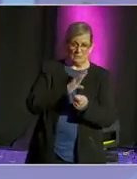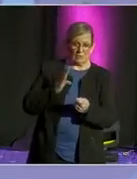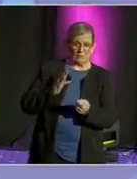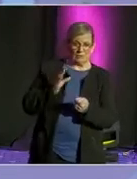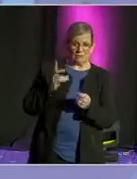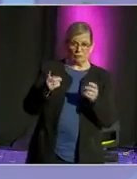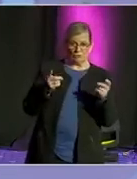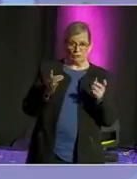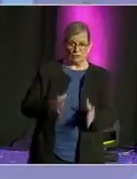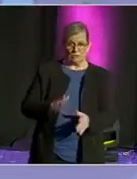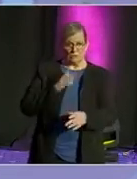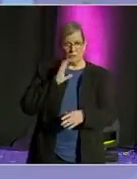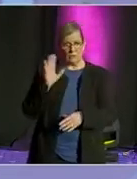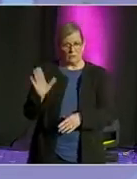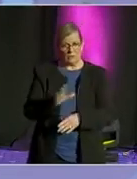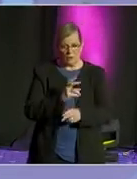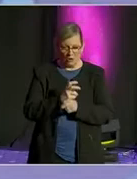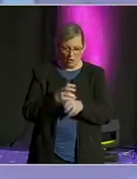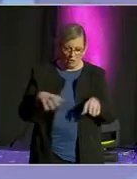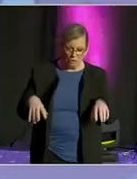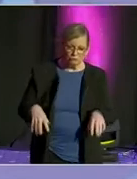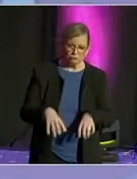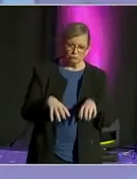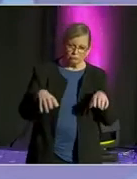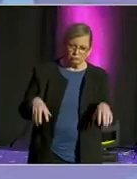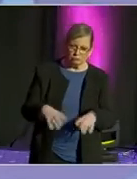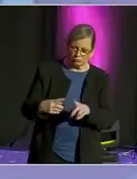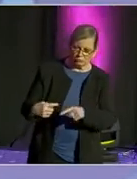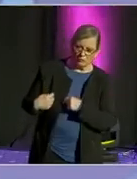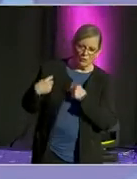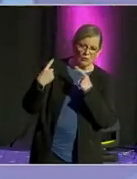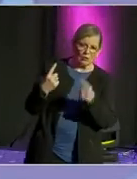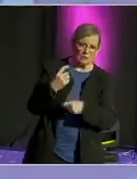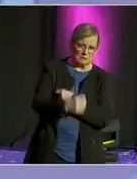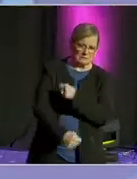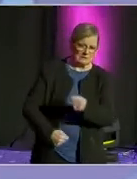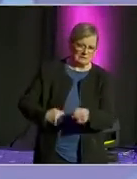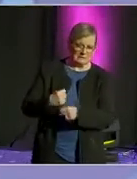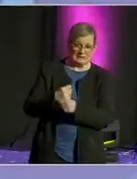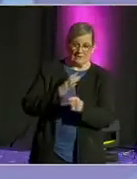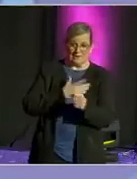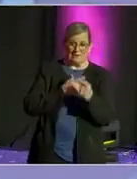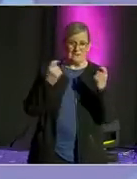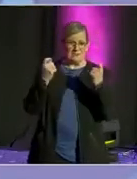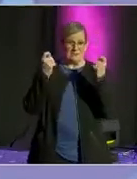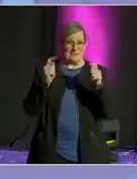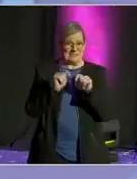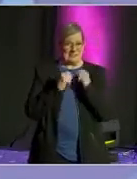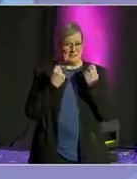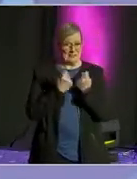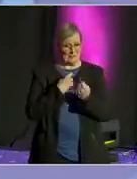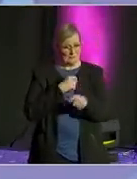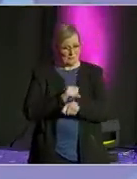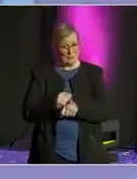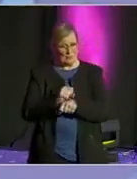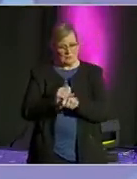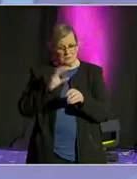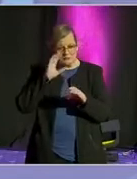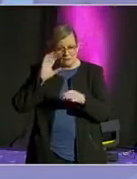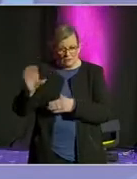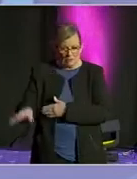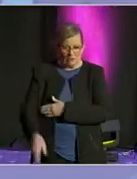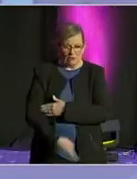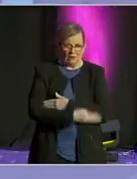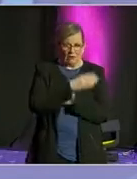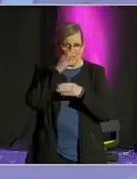their leadership all year round, and our festival team who works tirelessly, I'm so tired I